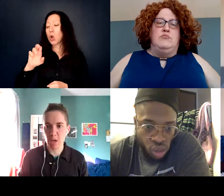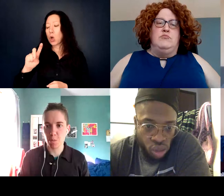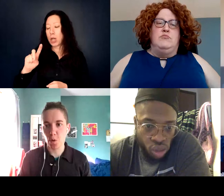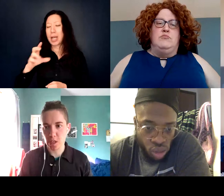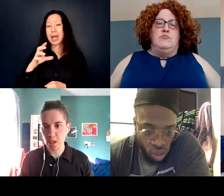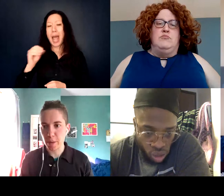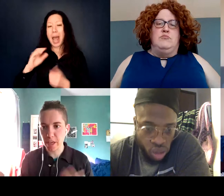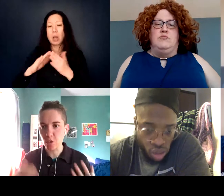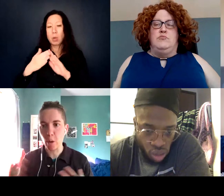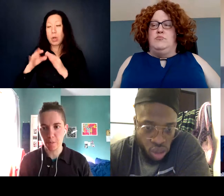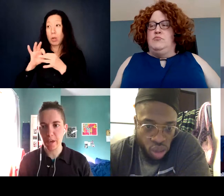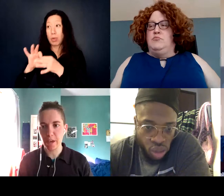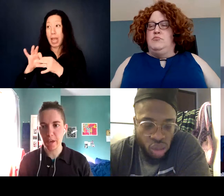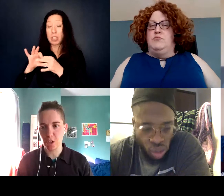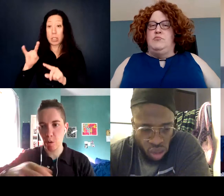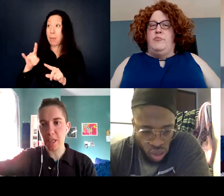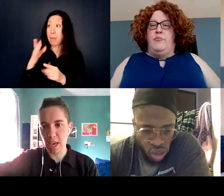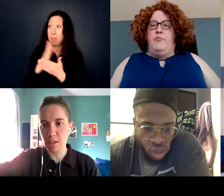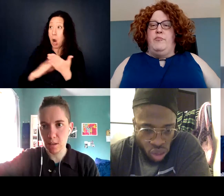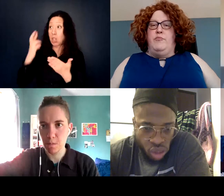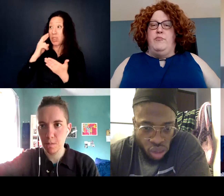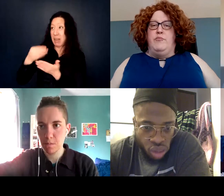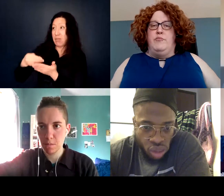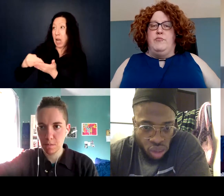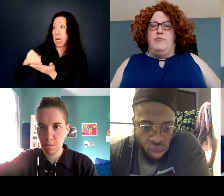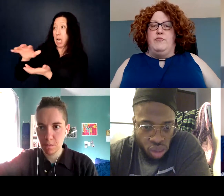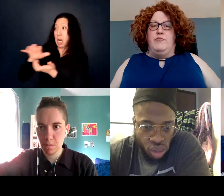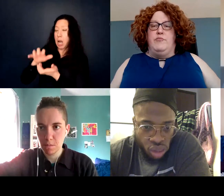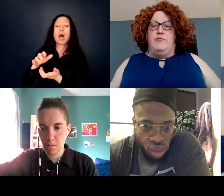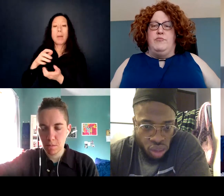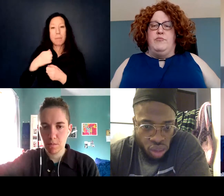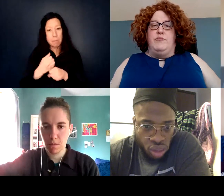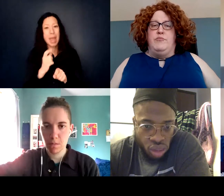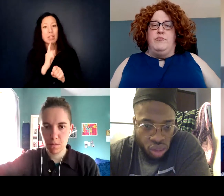have people trained before the summit. So I want to make sure that will be the case.